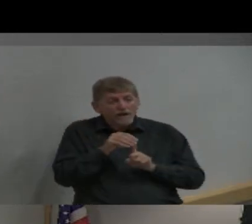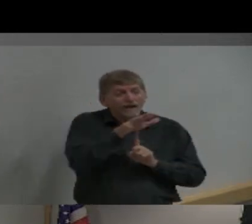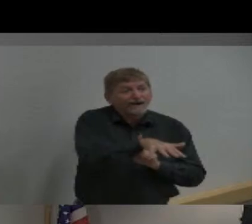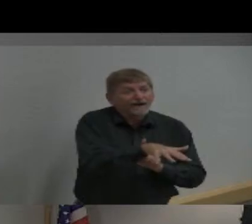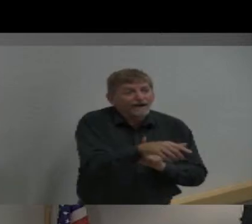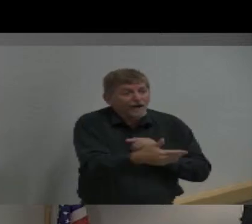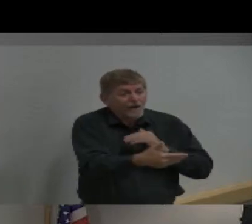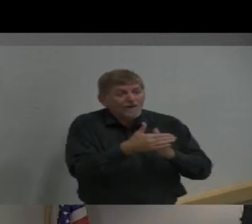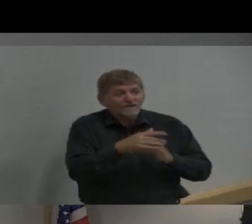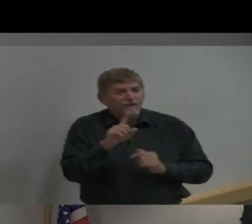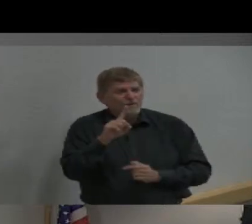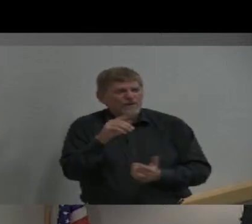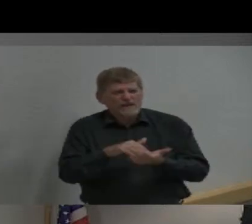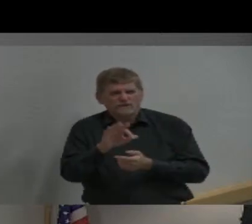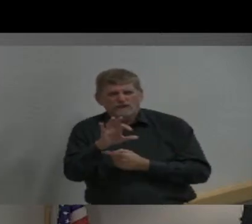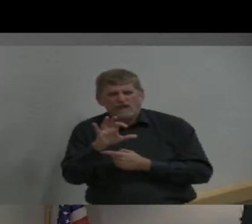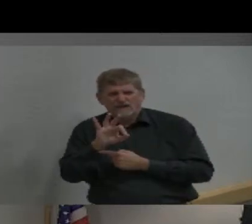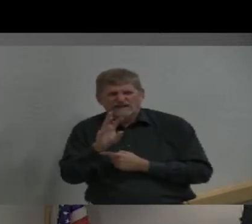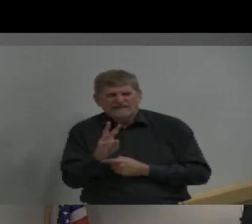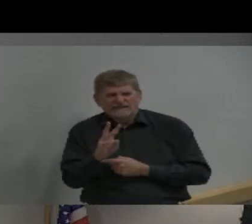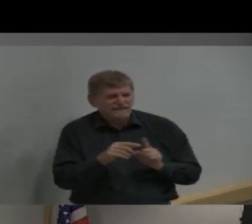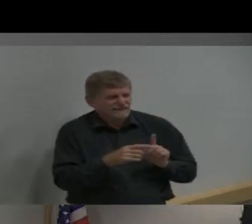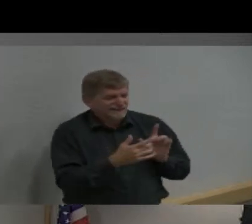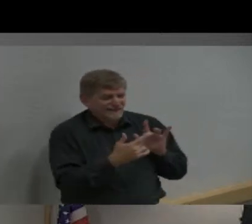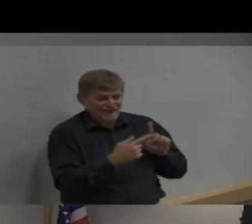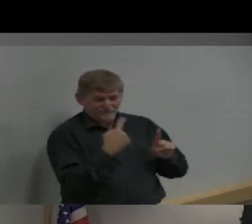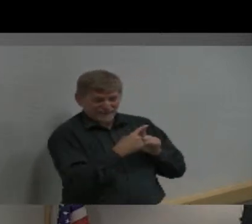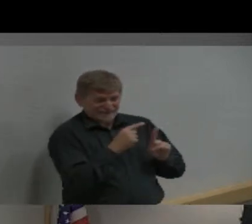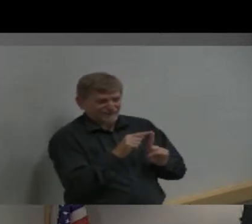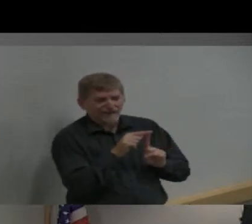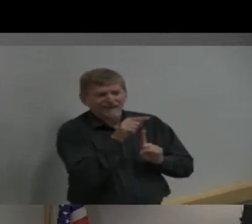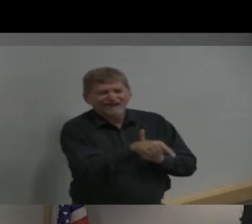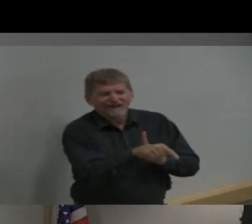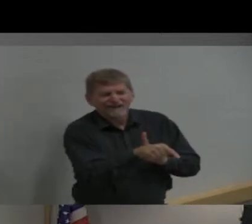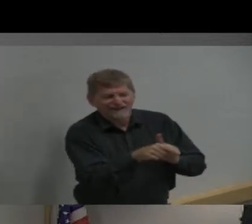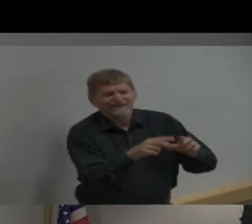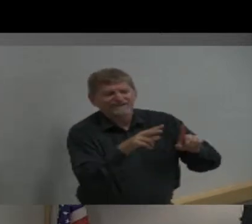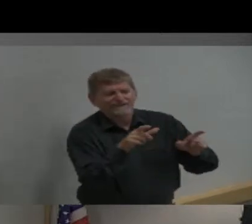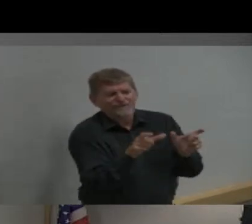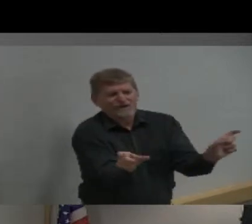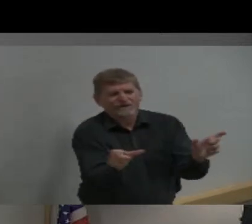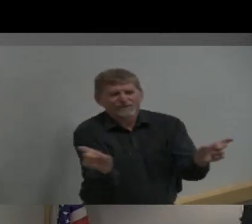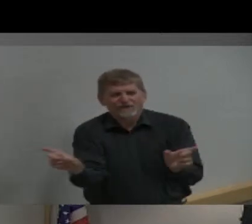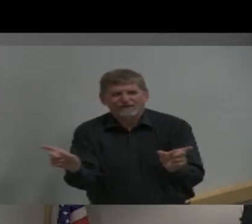see, many of our data indicators are increasing and heading in an